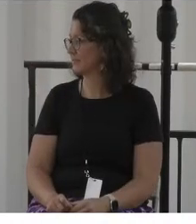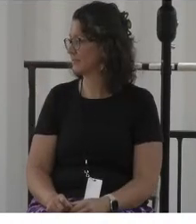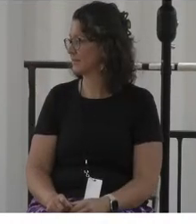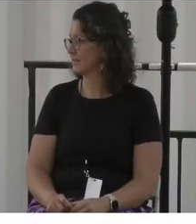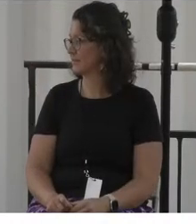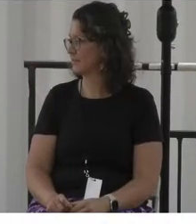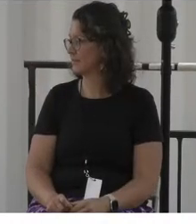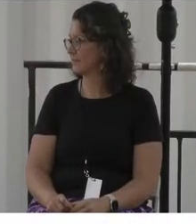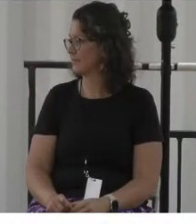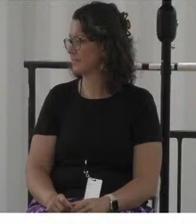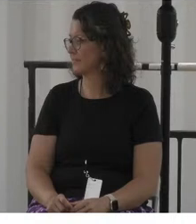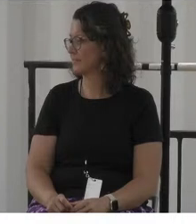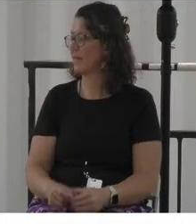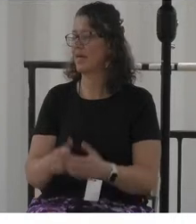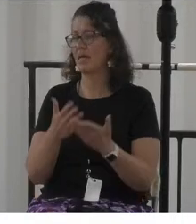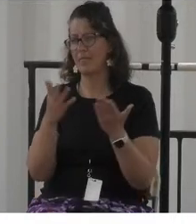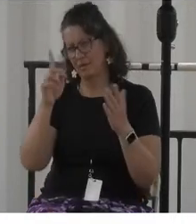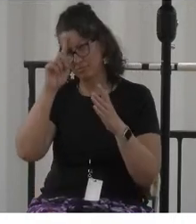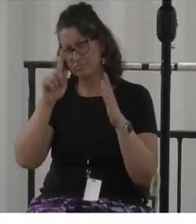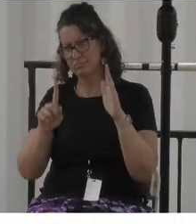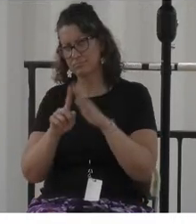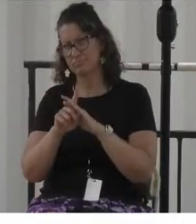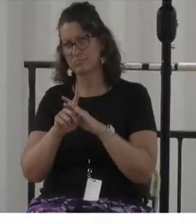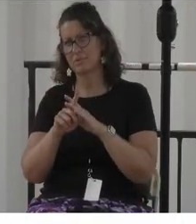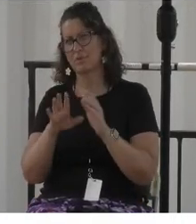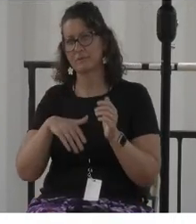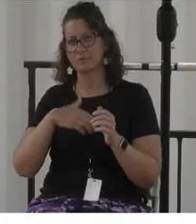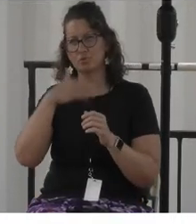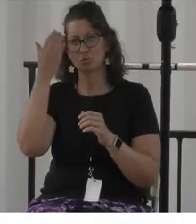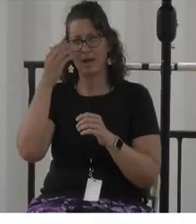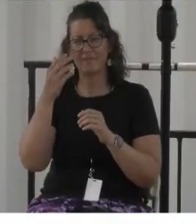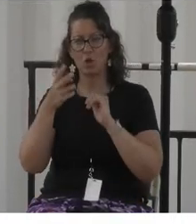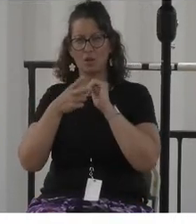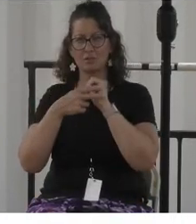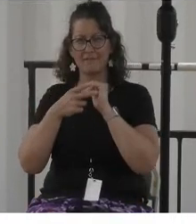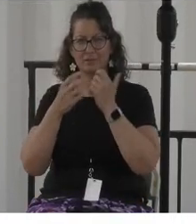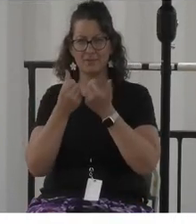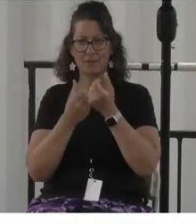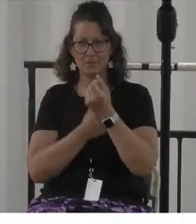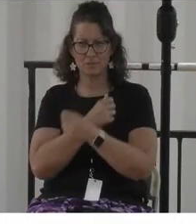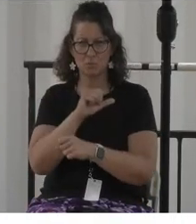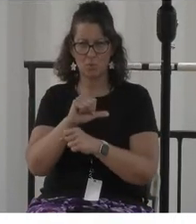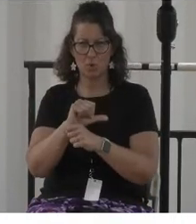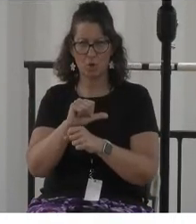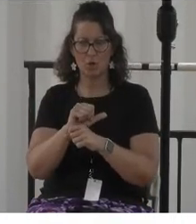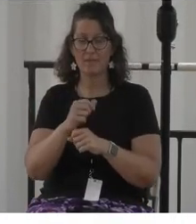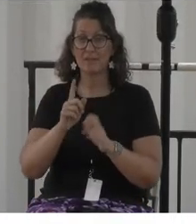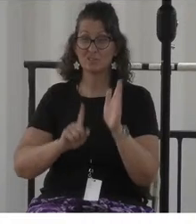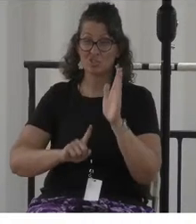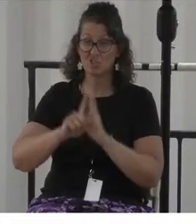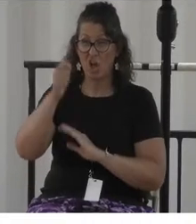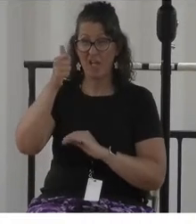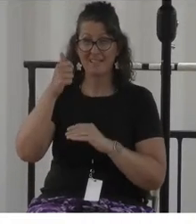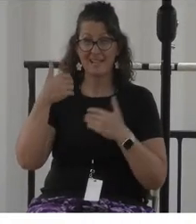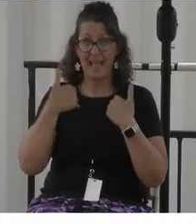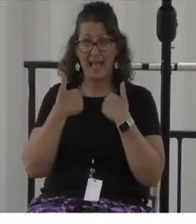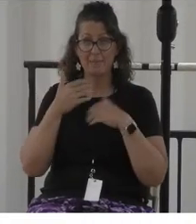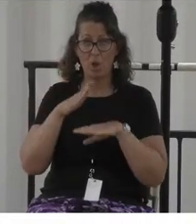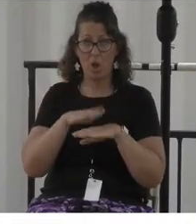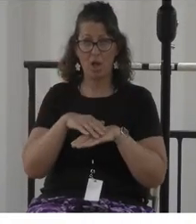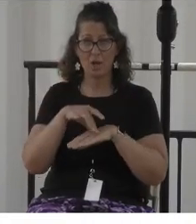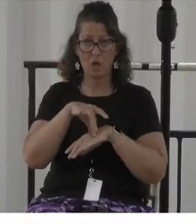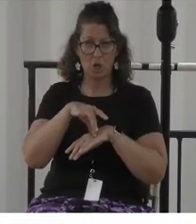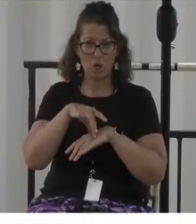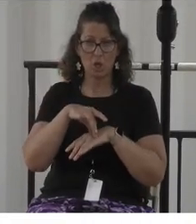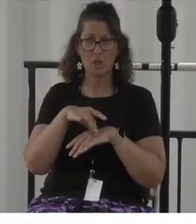that really comes to mind is the work that we're doing with the Giraffe Conservation Foundation, the tallest animal on the planet. And